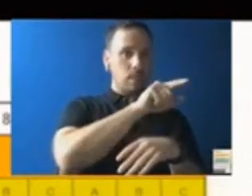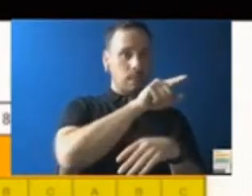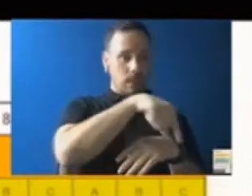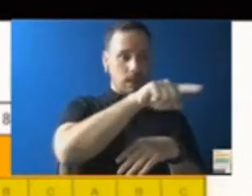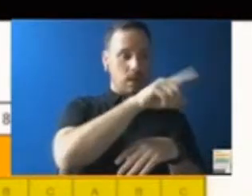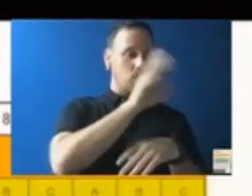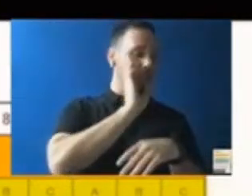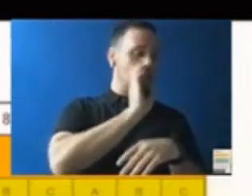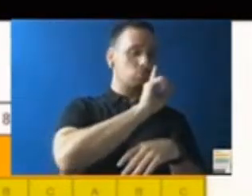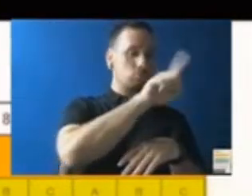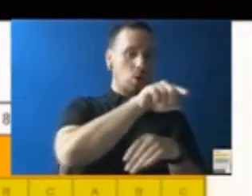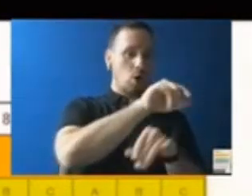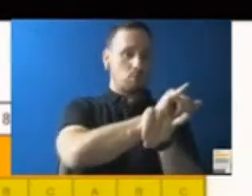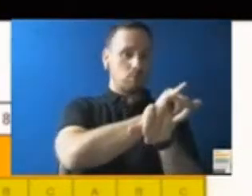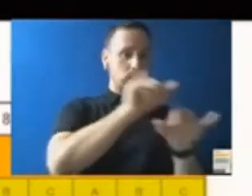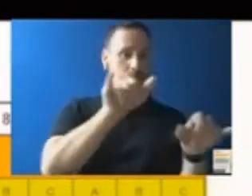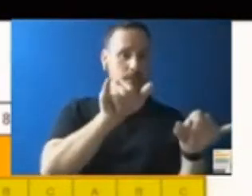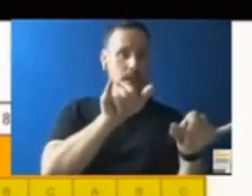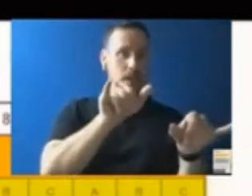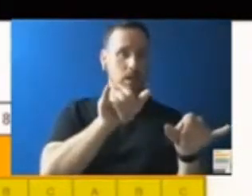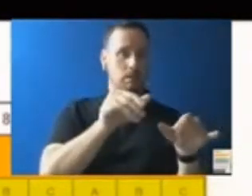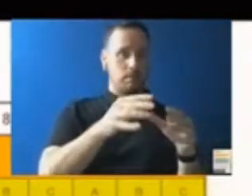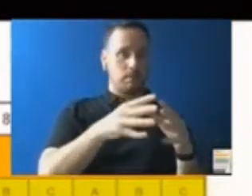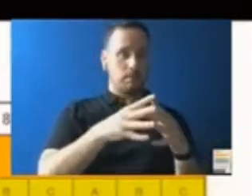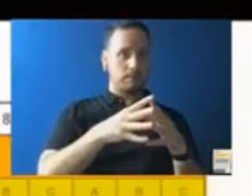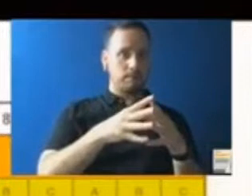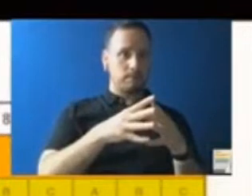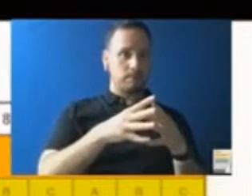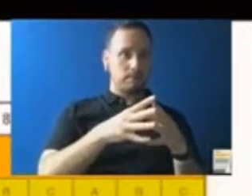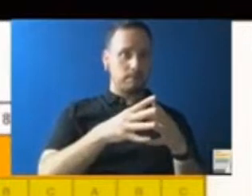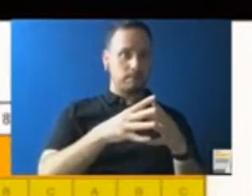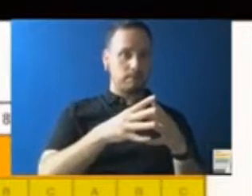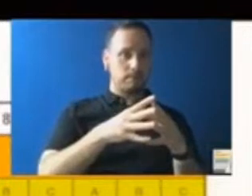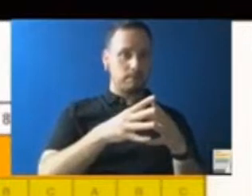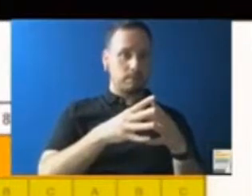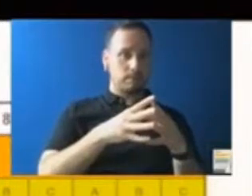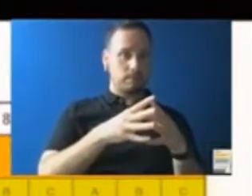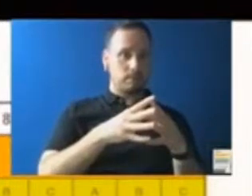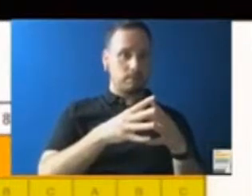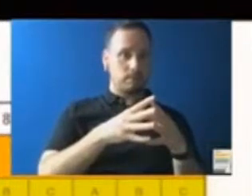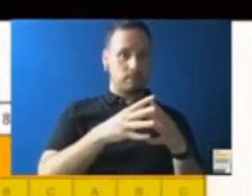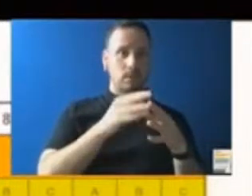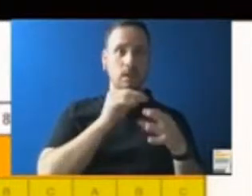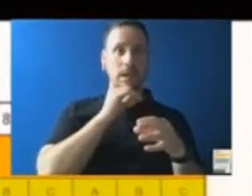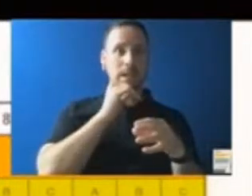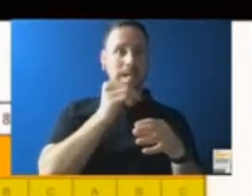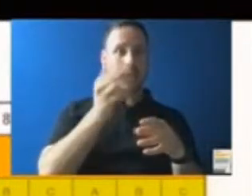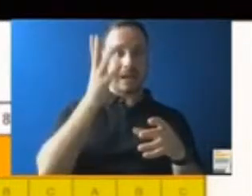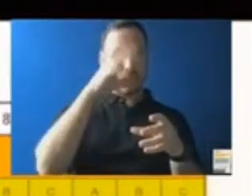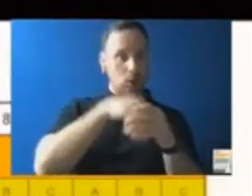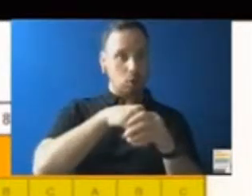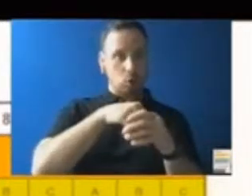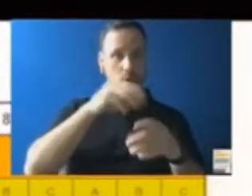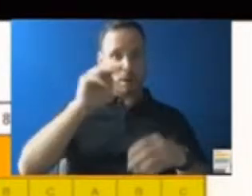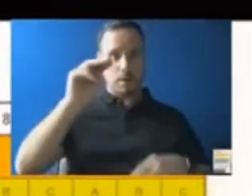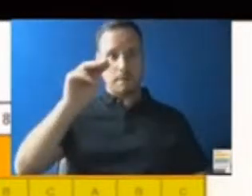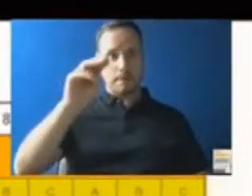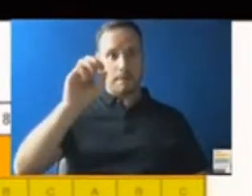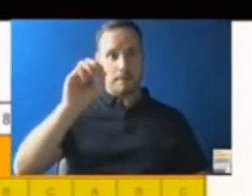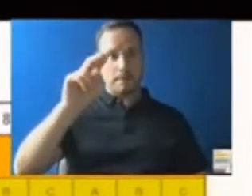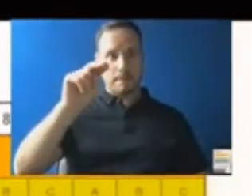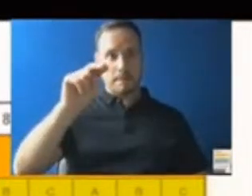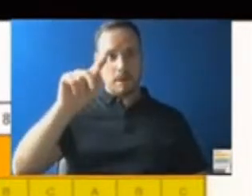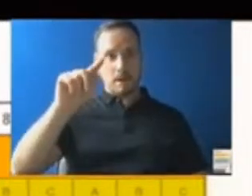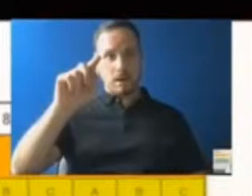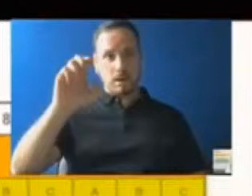time and continuing through those 3 weeks. This does not include our Montessori pre-K program because our Montessori